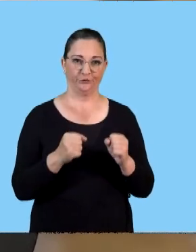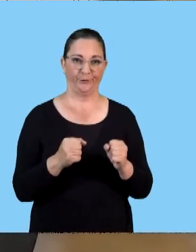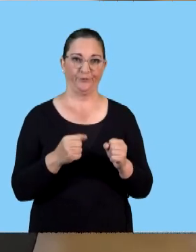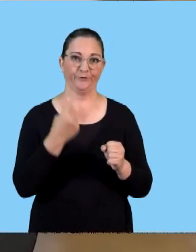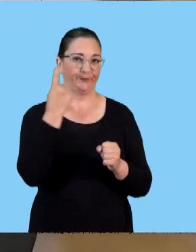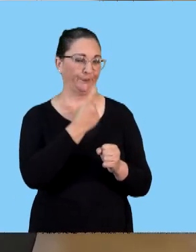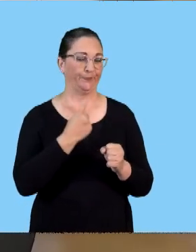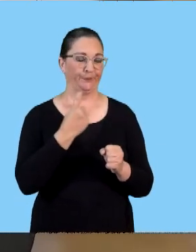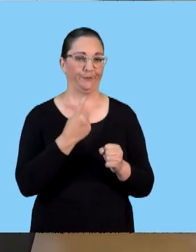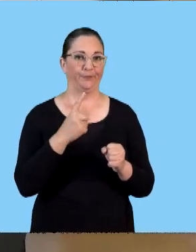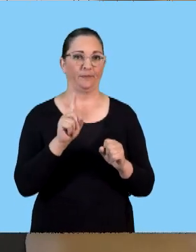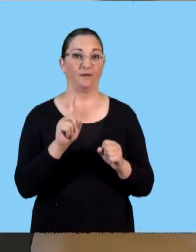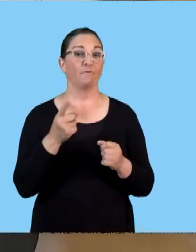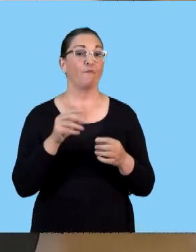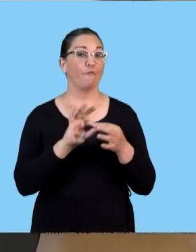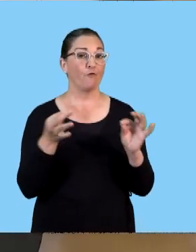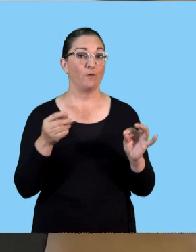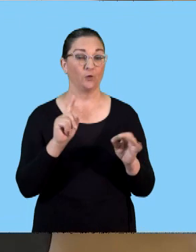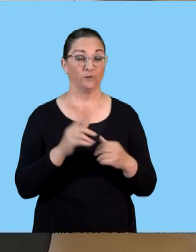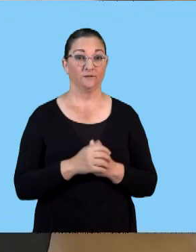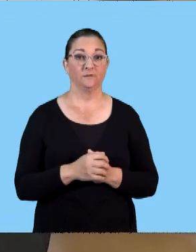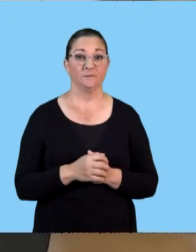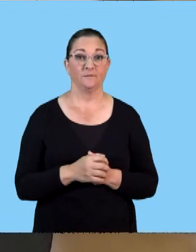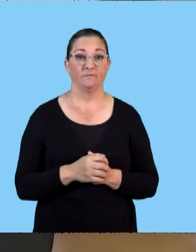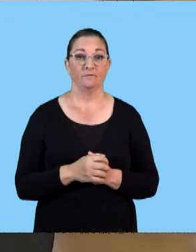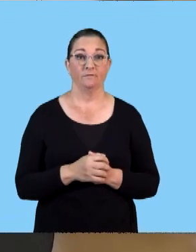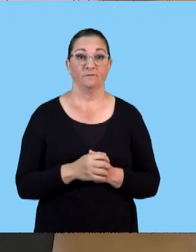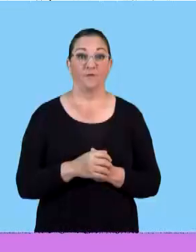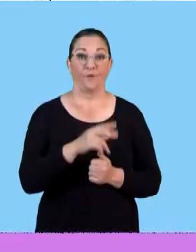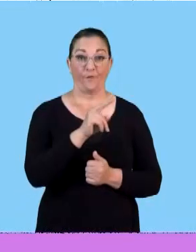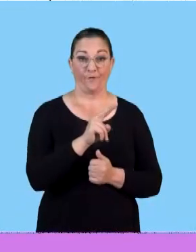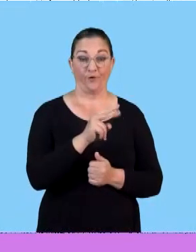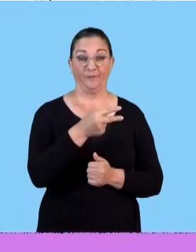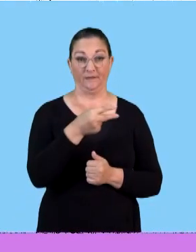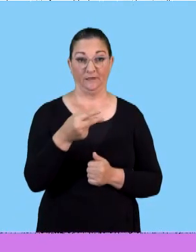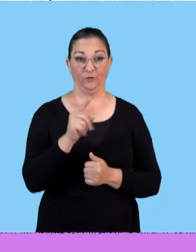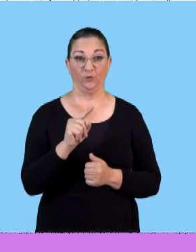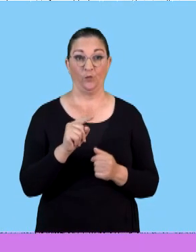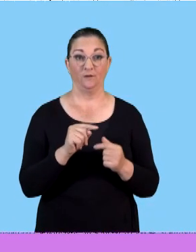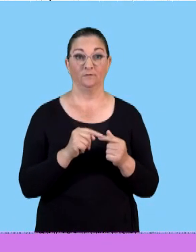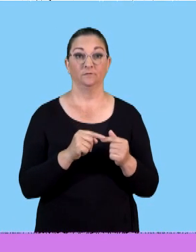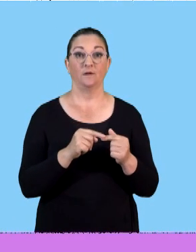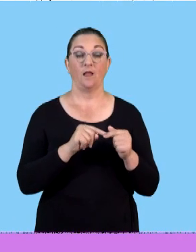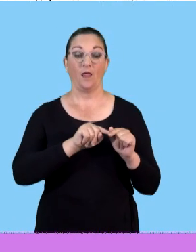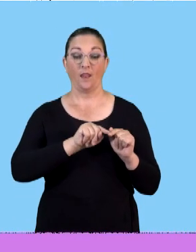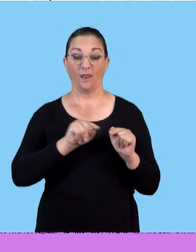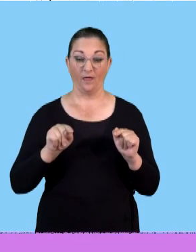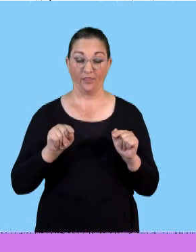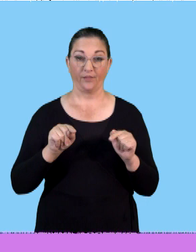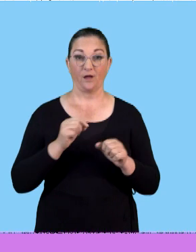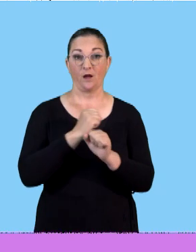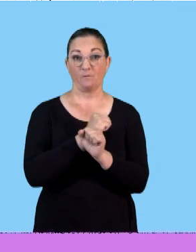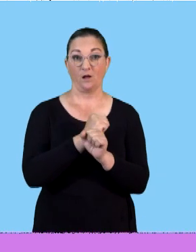shape, okay, perfume bottle. What is the formula here? Okay, so it will be volume equals my